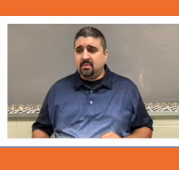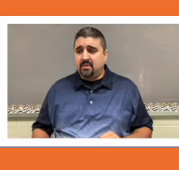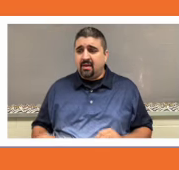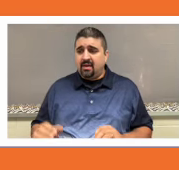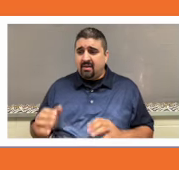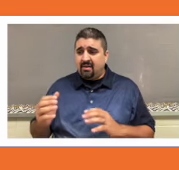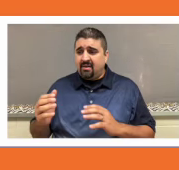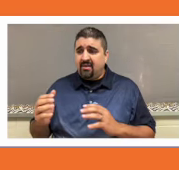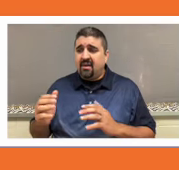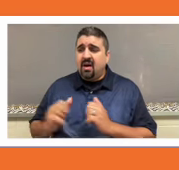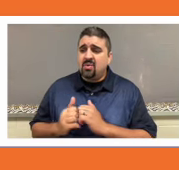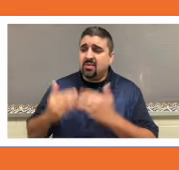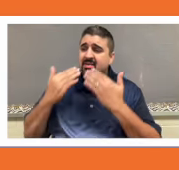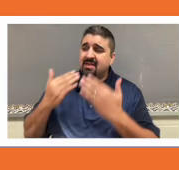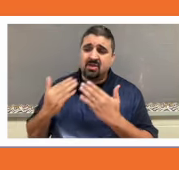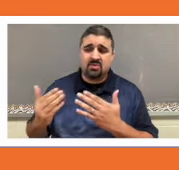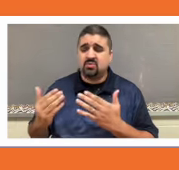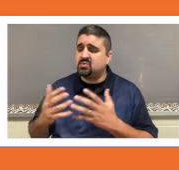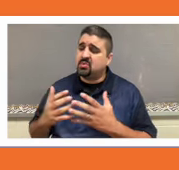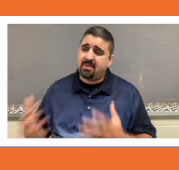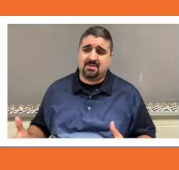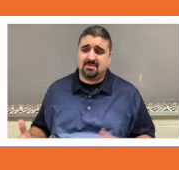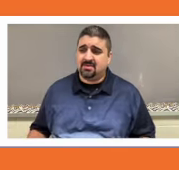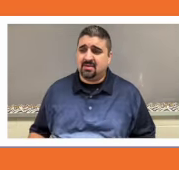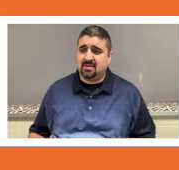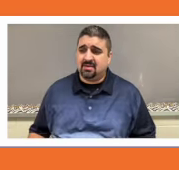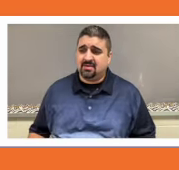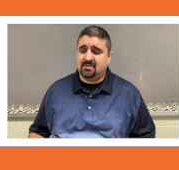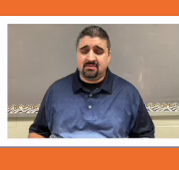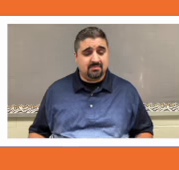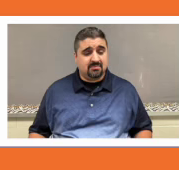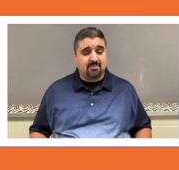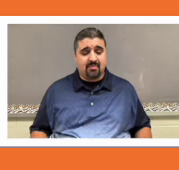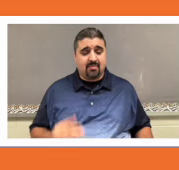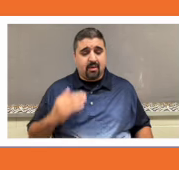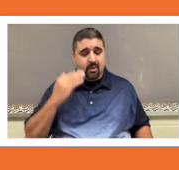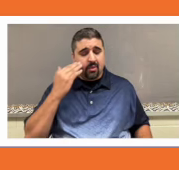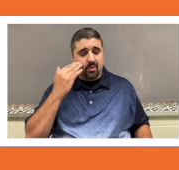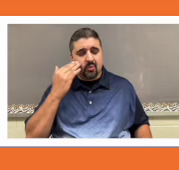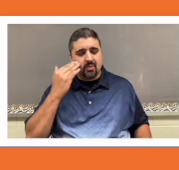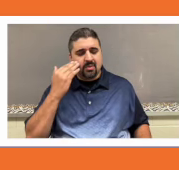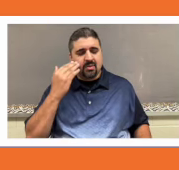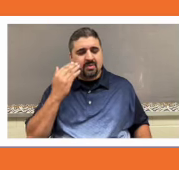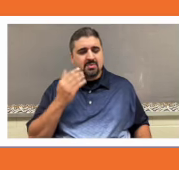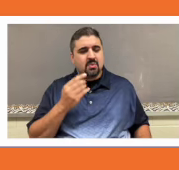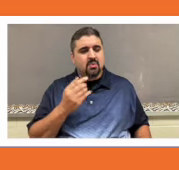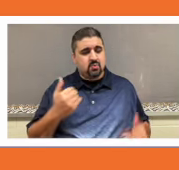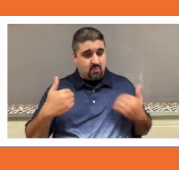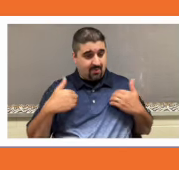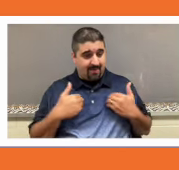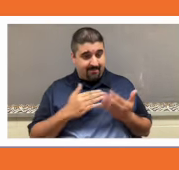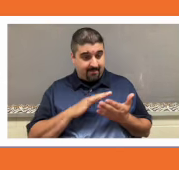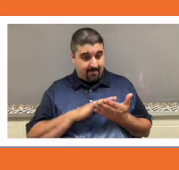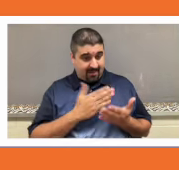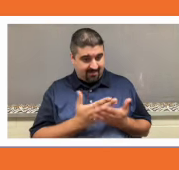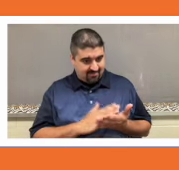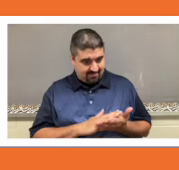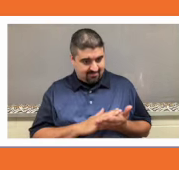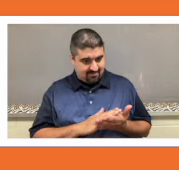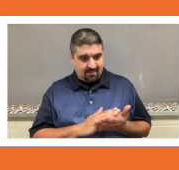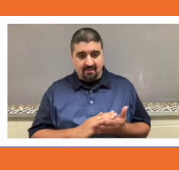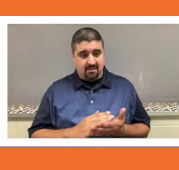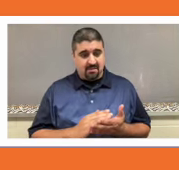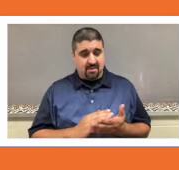go. I don't know how to thank you, Annie said. I do, I